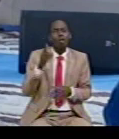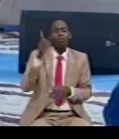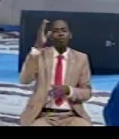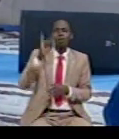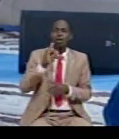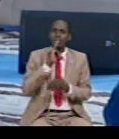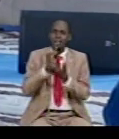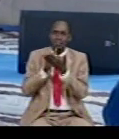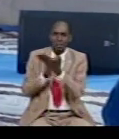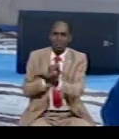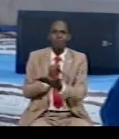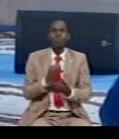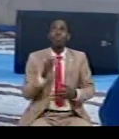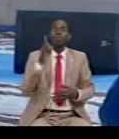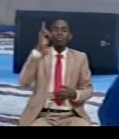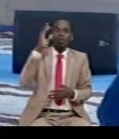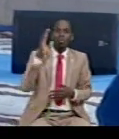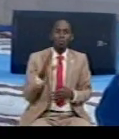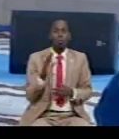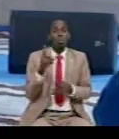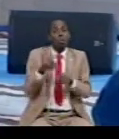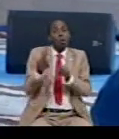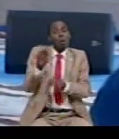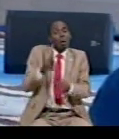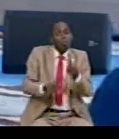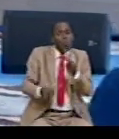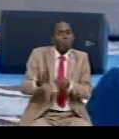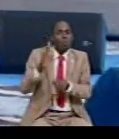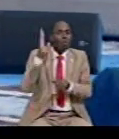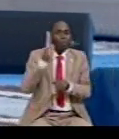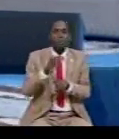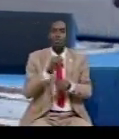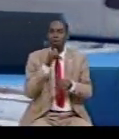spiritually, but the people were not walking by the law of